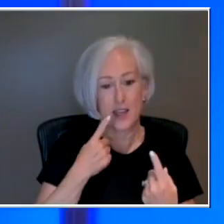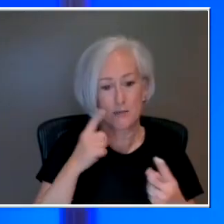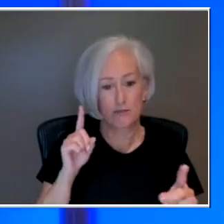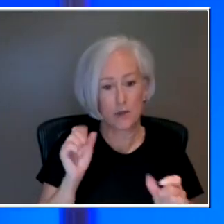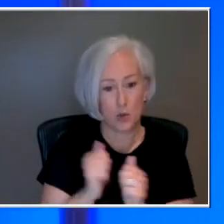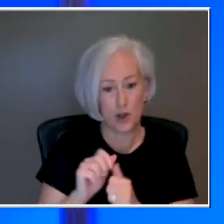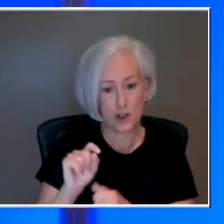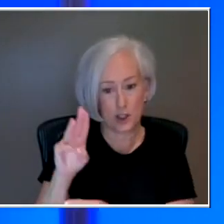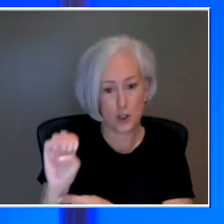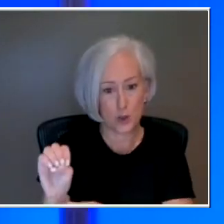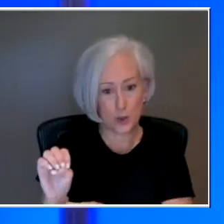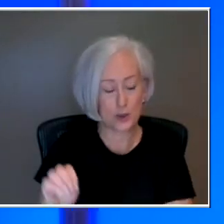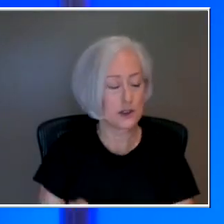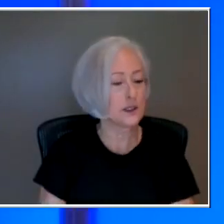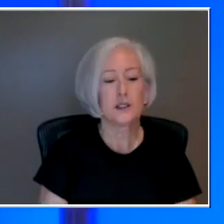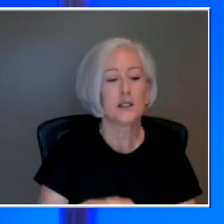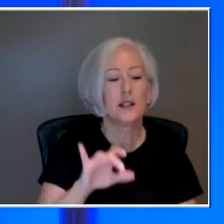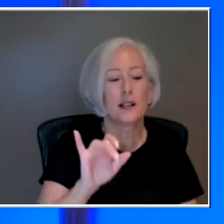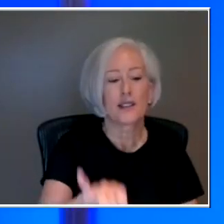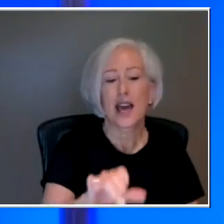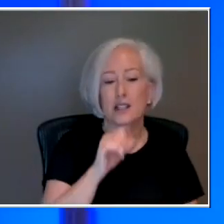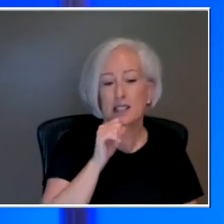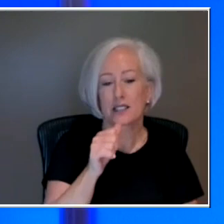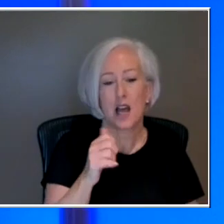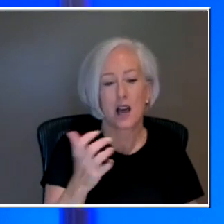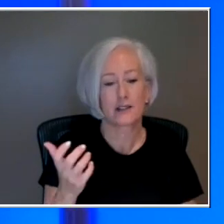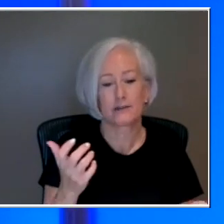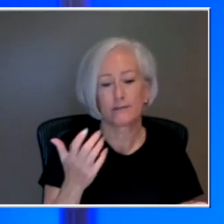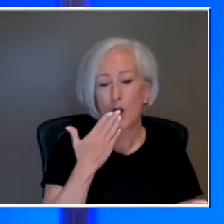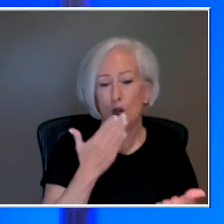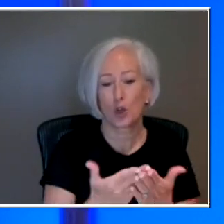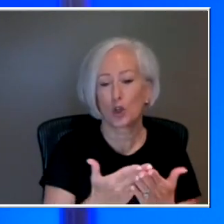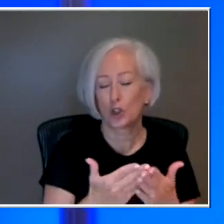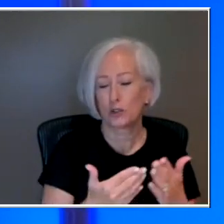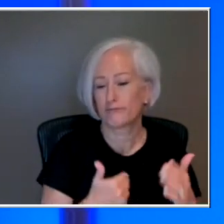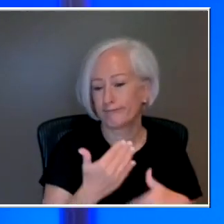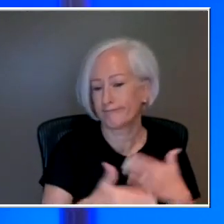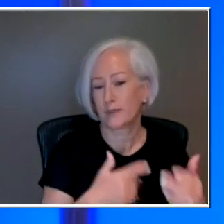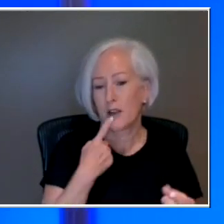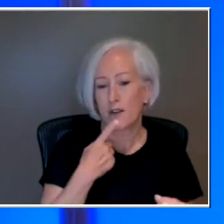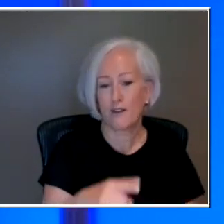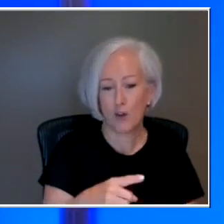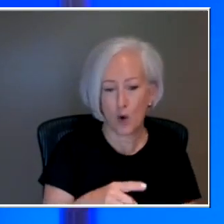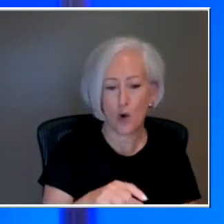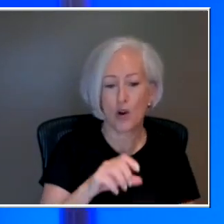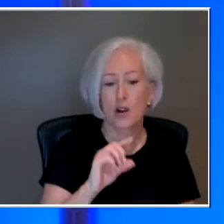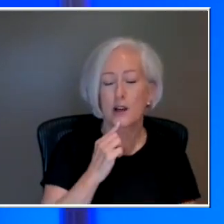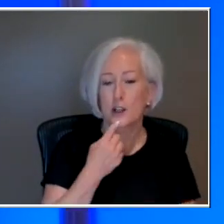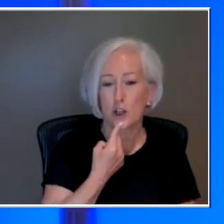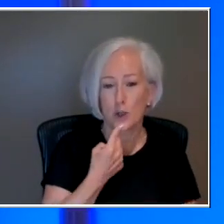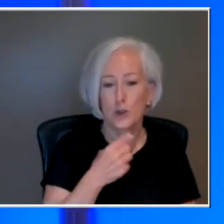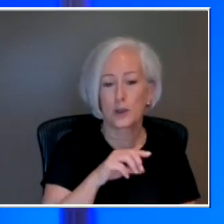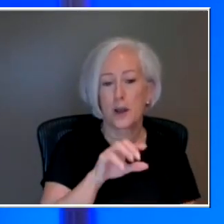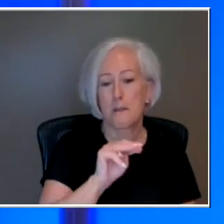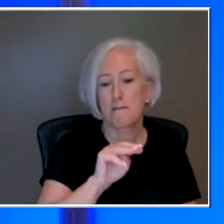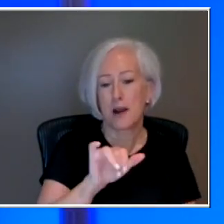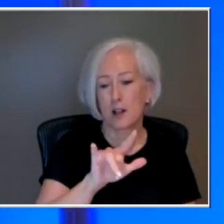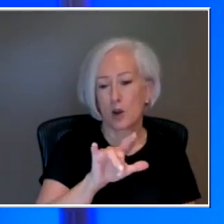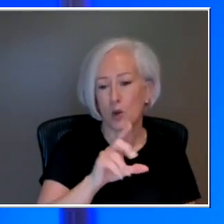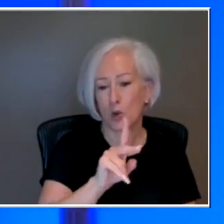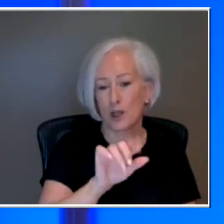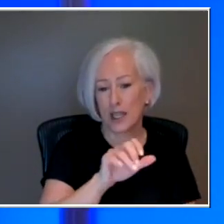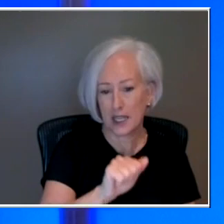yet developed for myelofibrosis or even for acute myeloid leukemia. CAR T has been developed mainly for